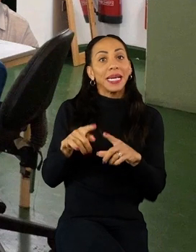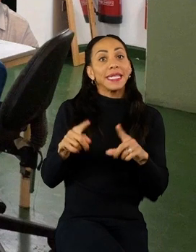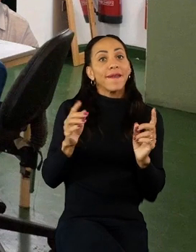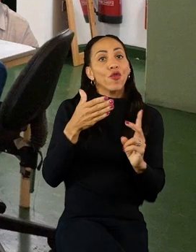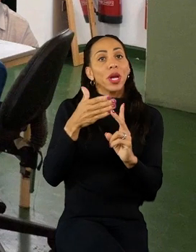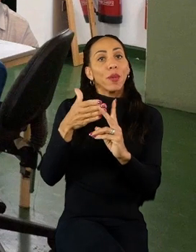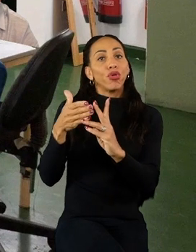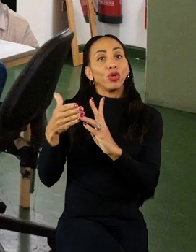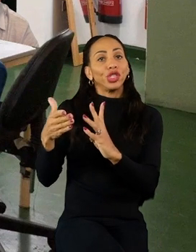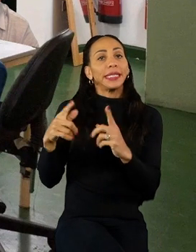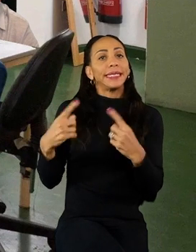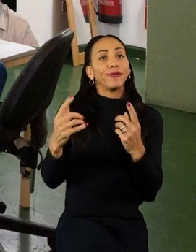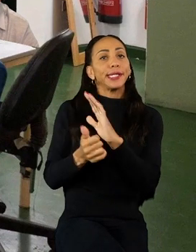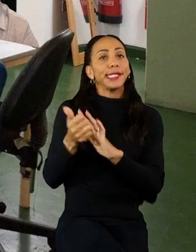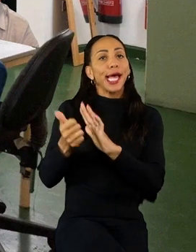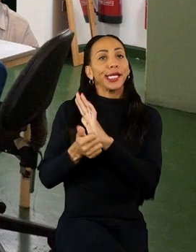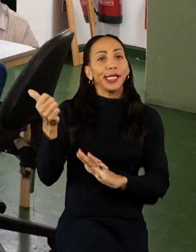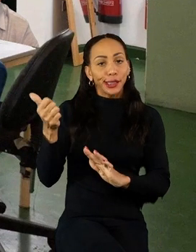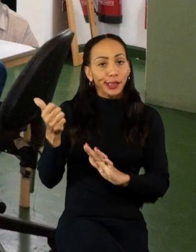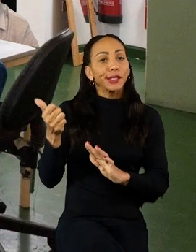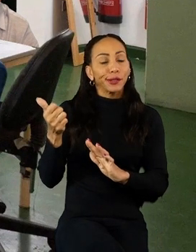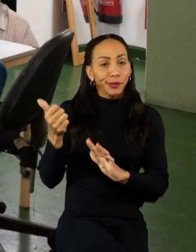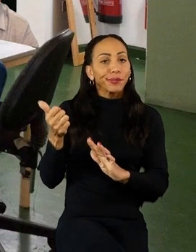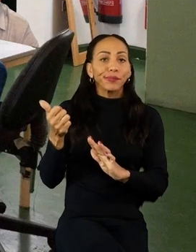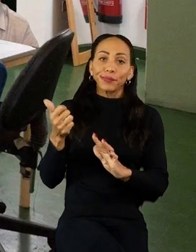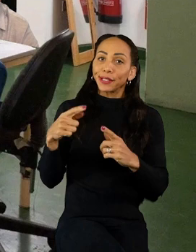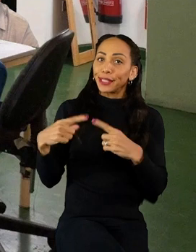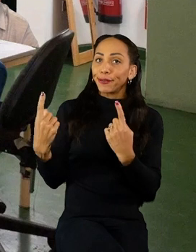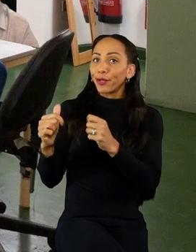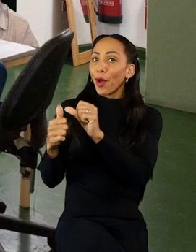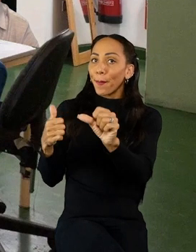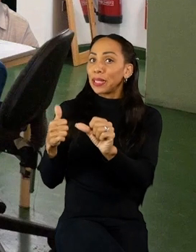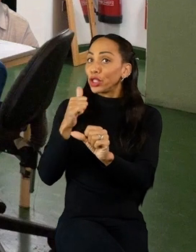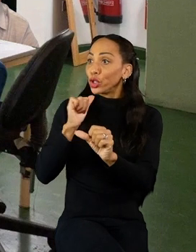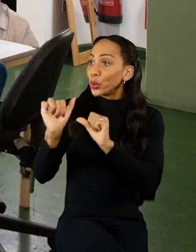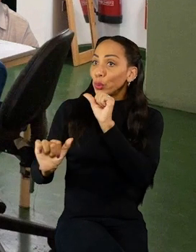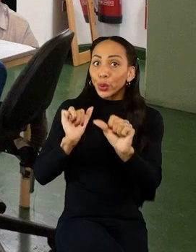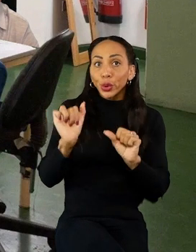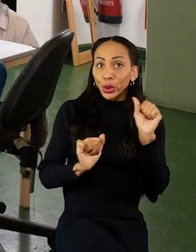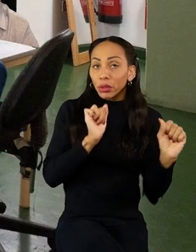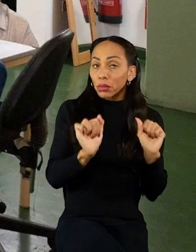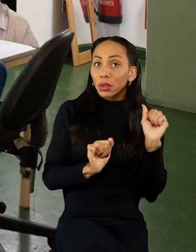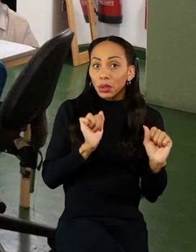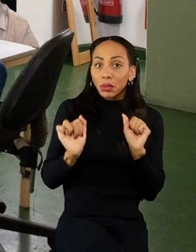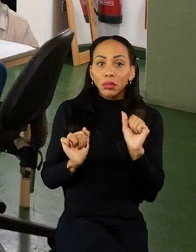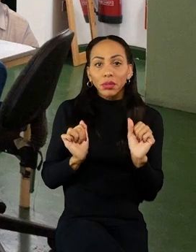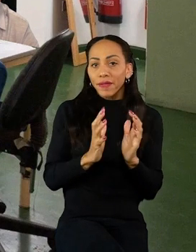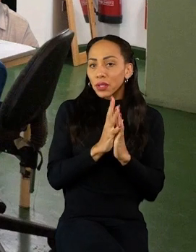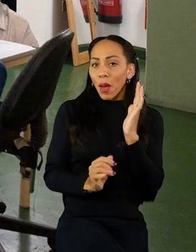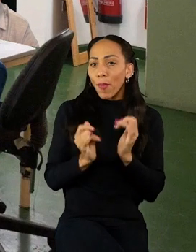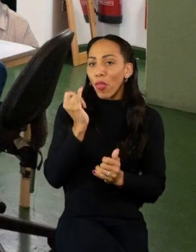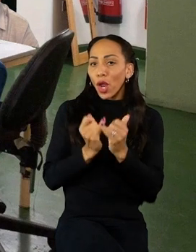and quite different approaches and techniques that different companies used and explored.